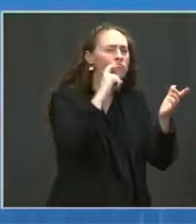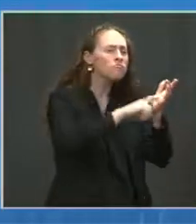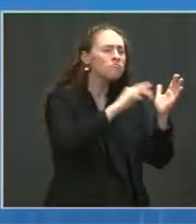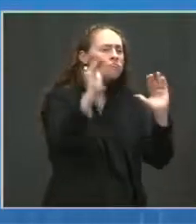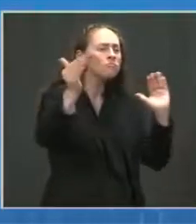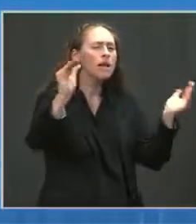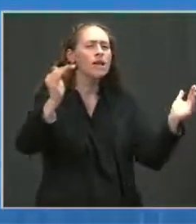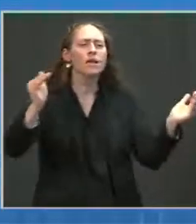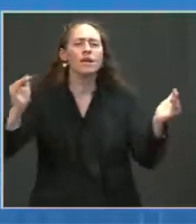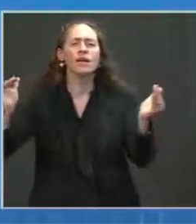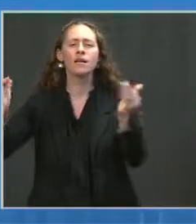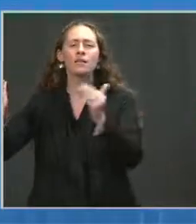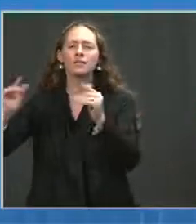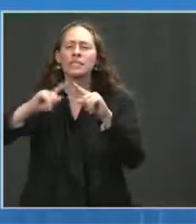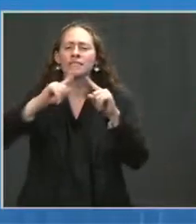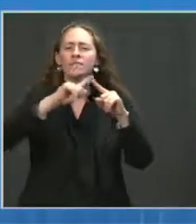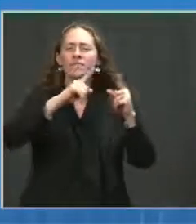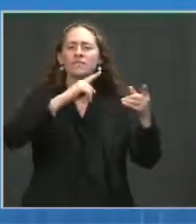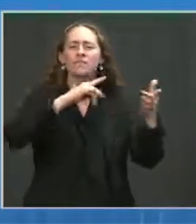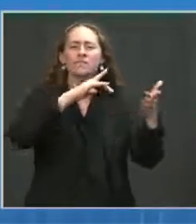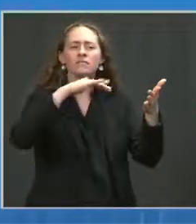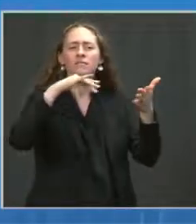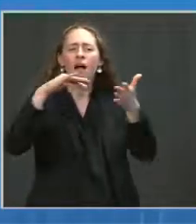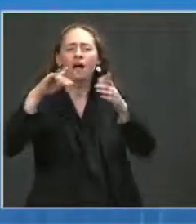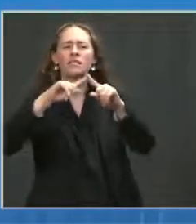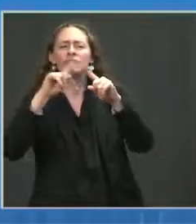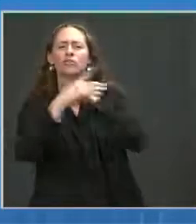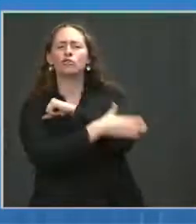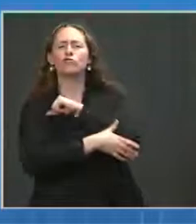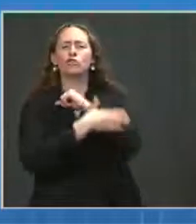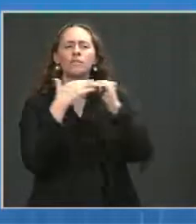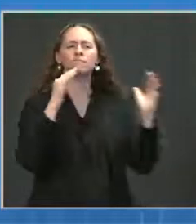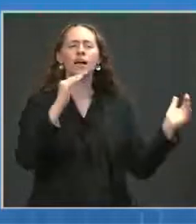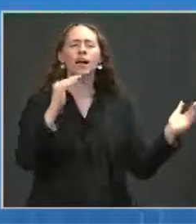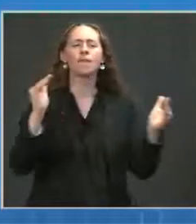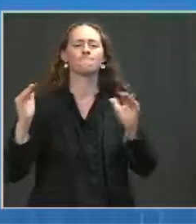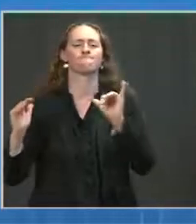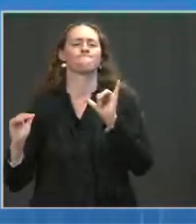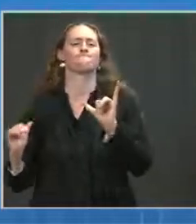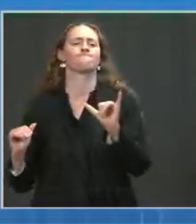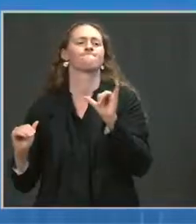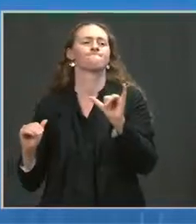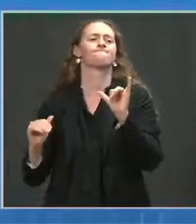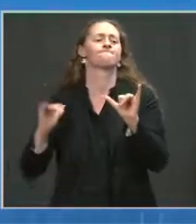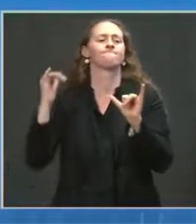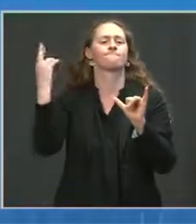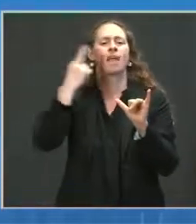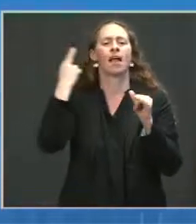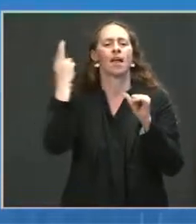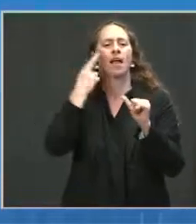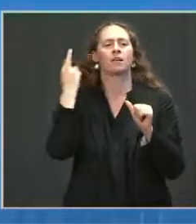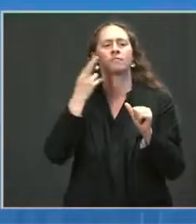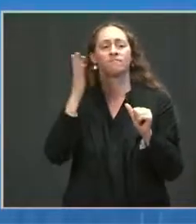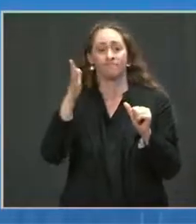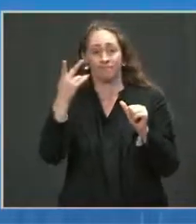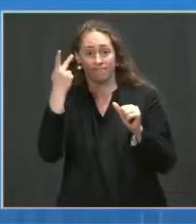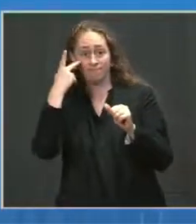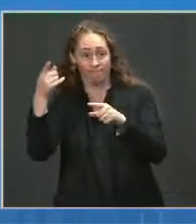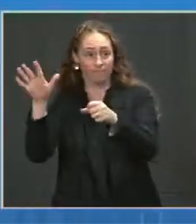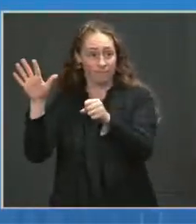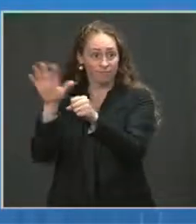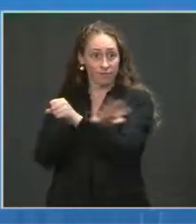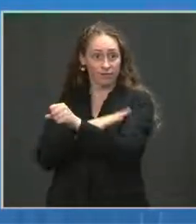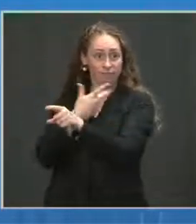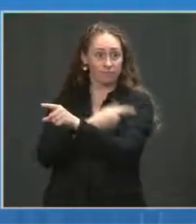studies across the country, was critical in our decision to update our guidance for those who are fully vaccinated.